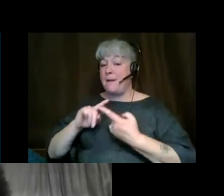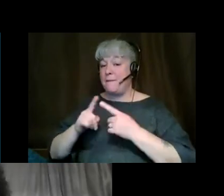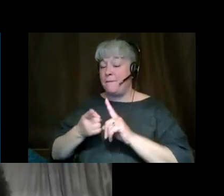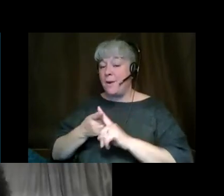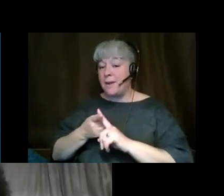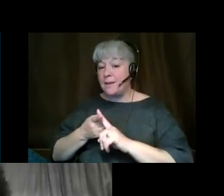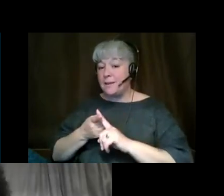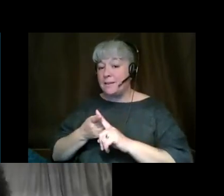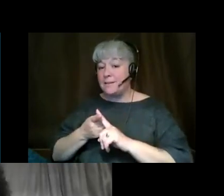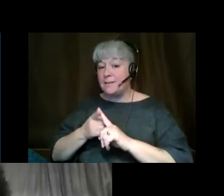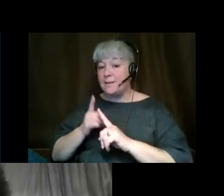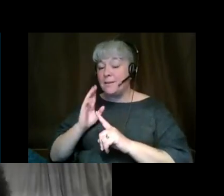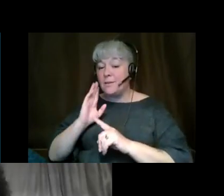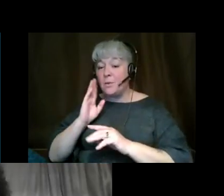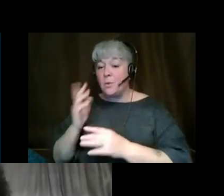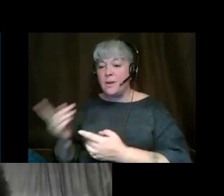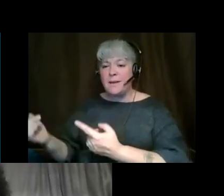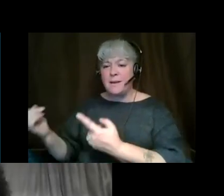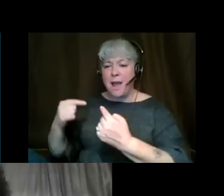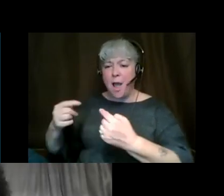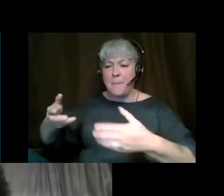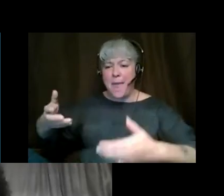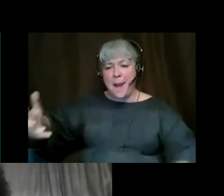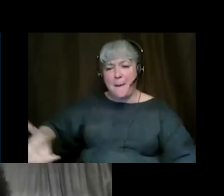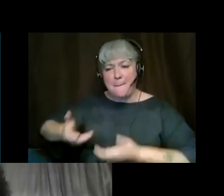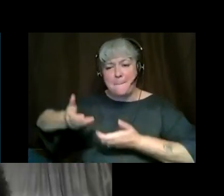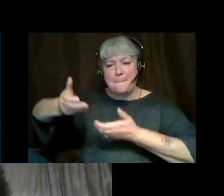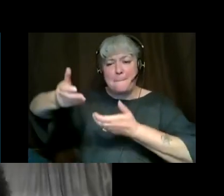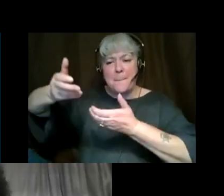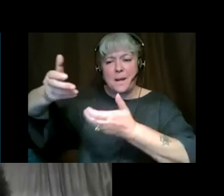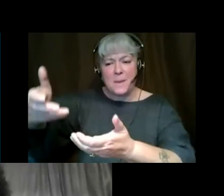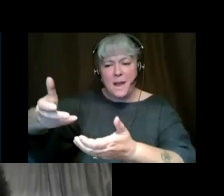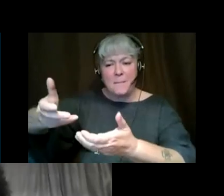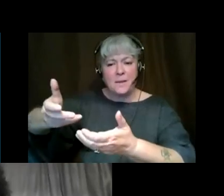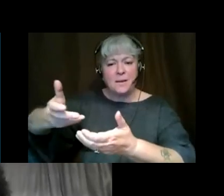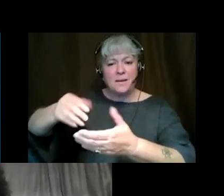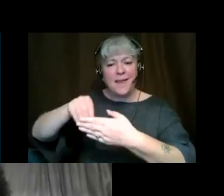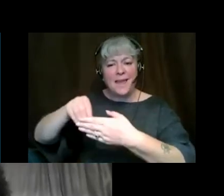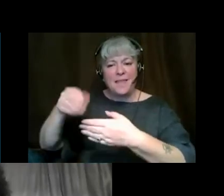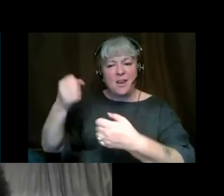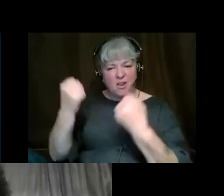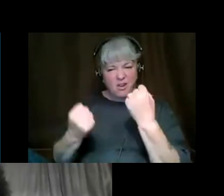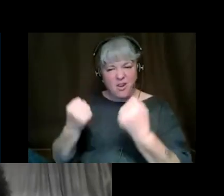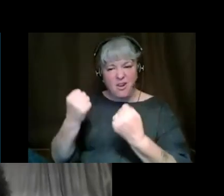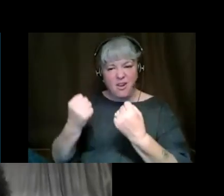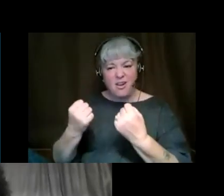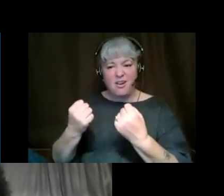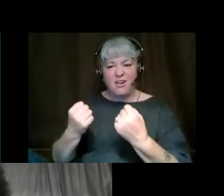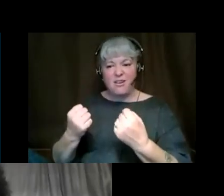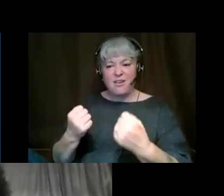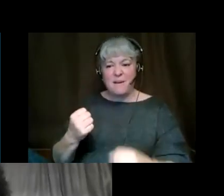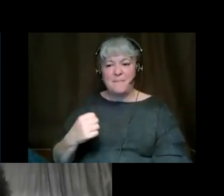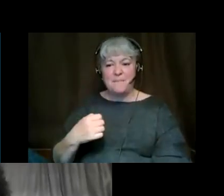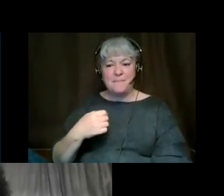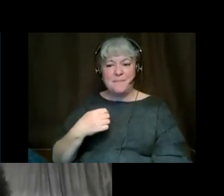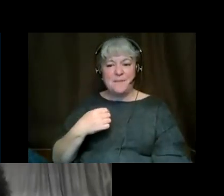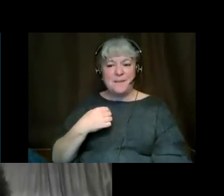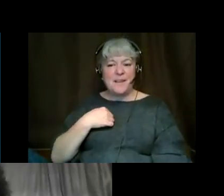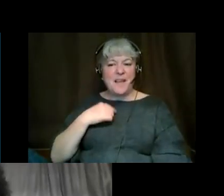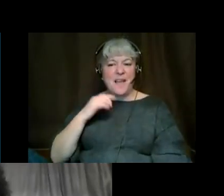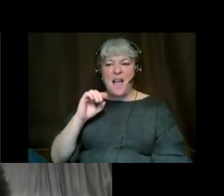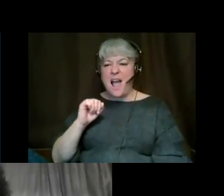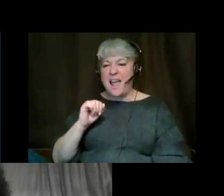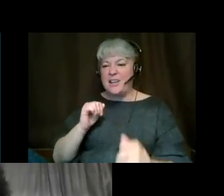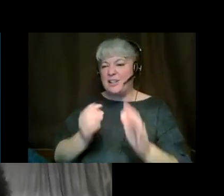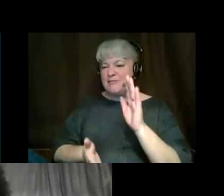would come and pick me up in their car and I could run out of the